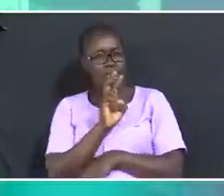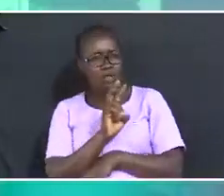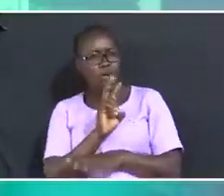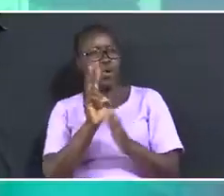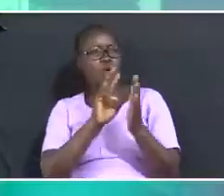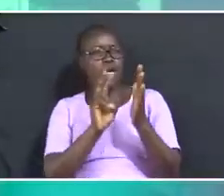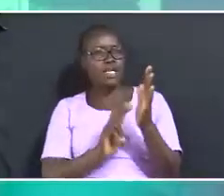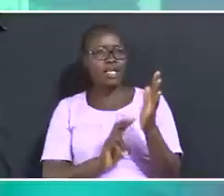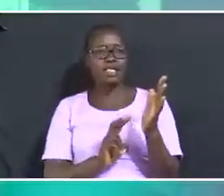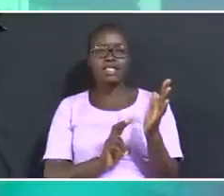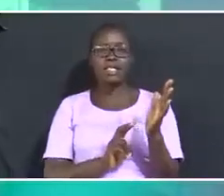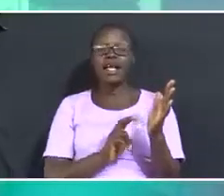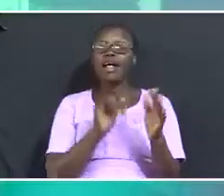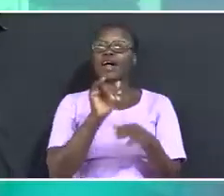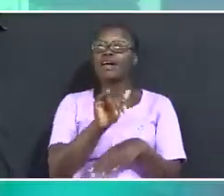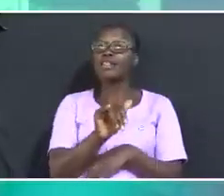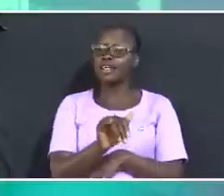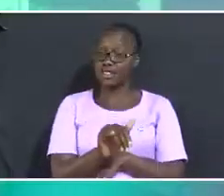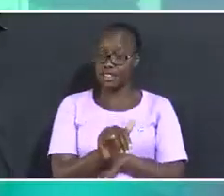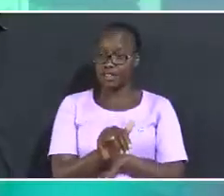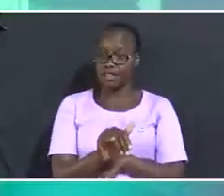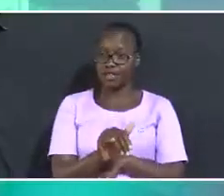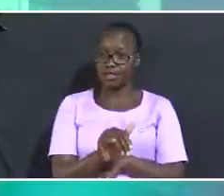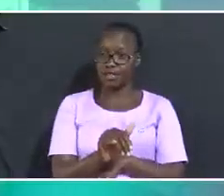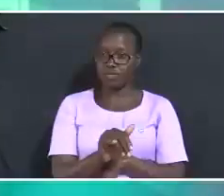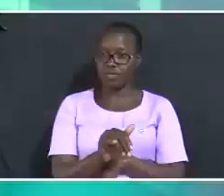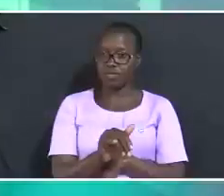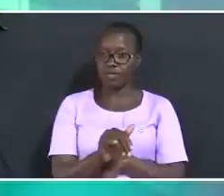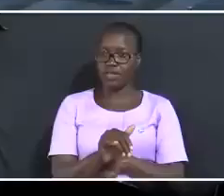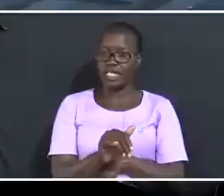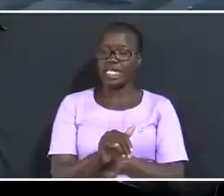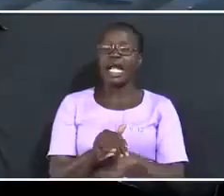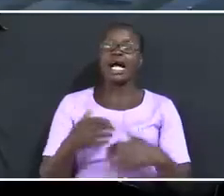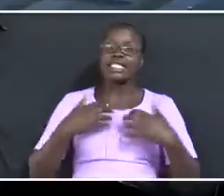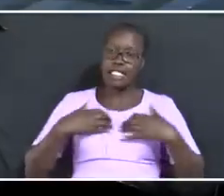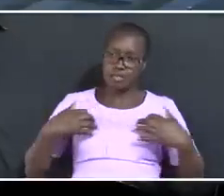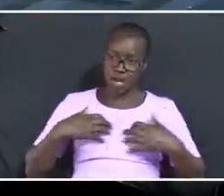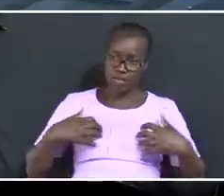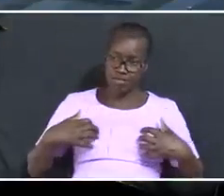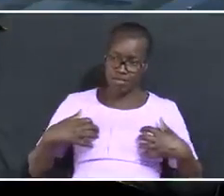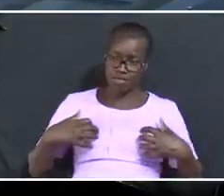I read it. That a